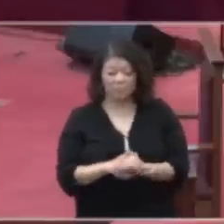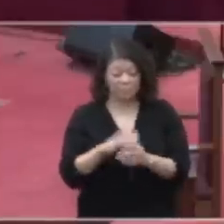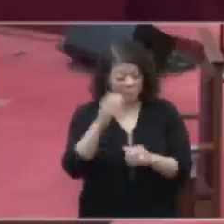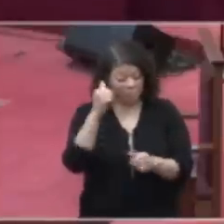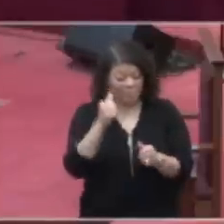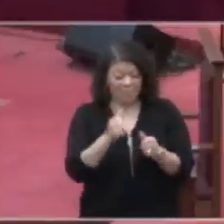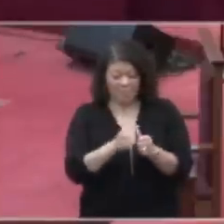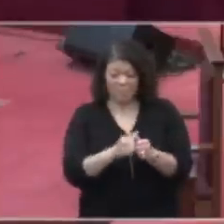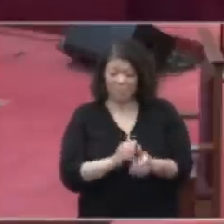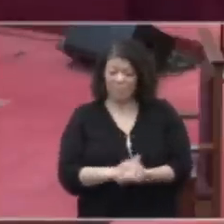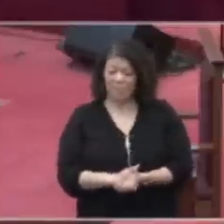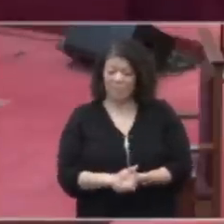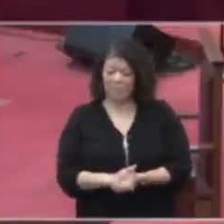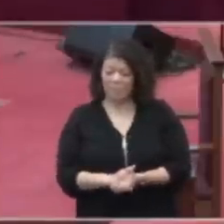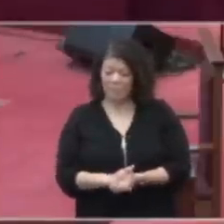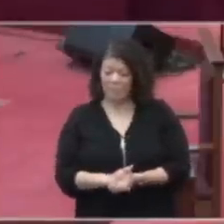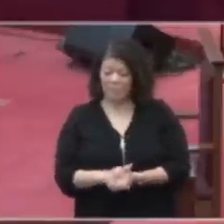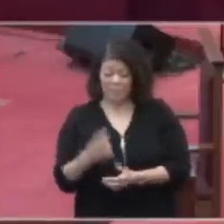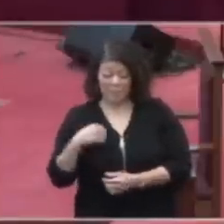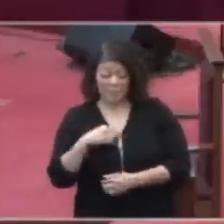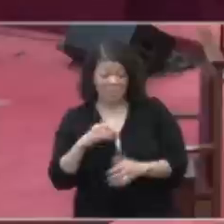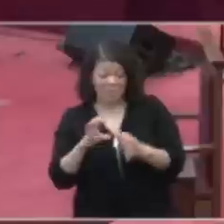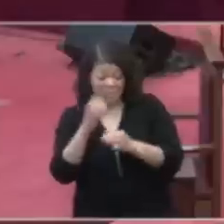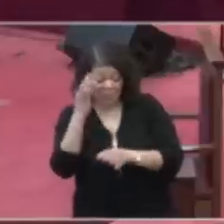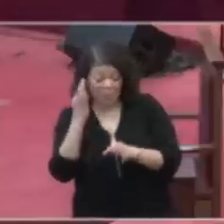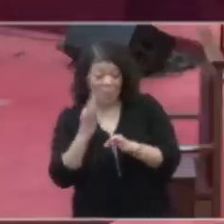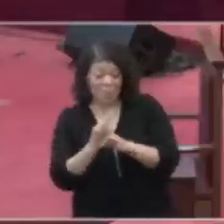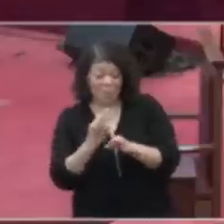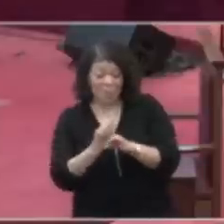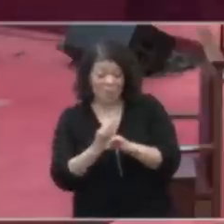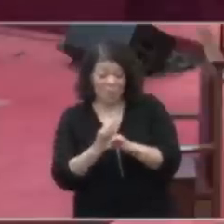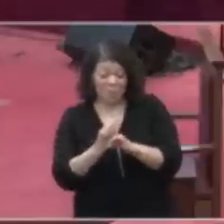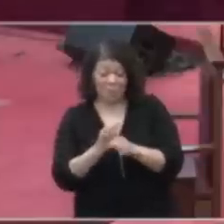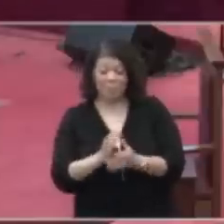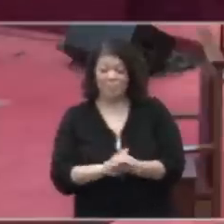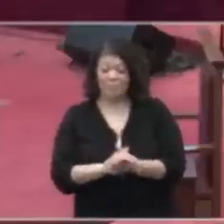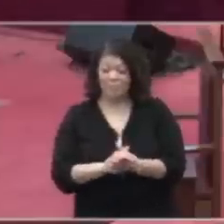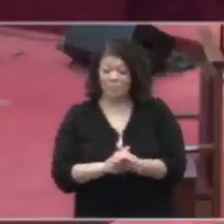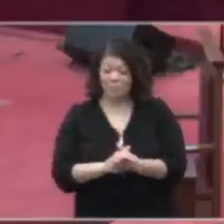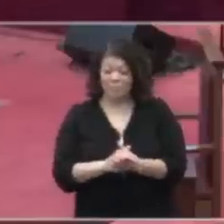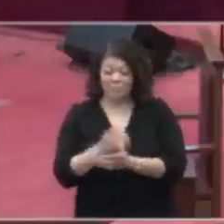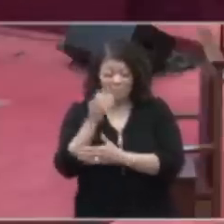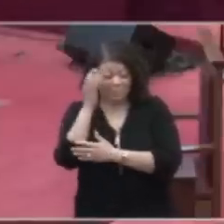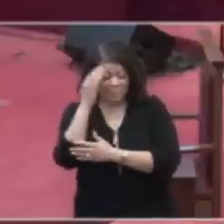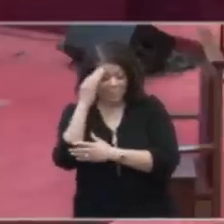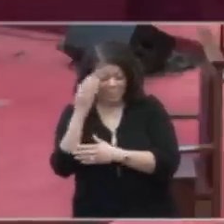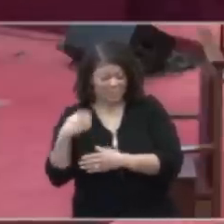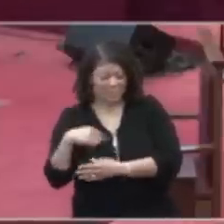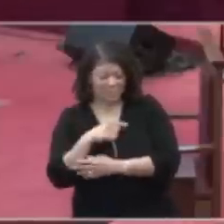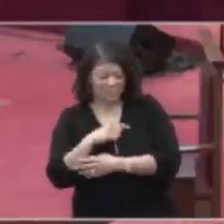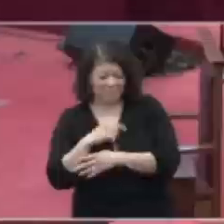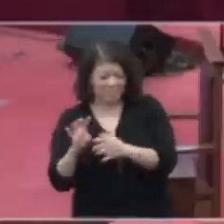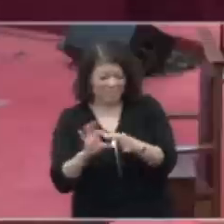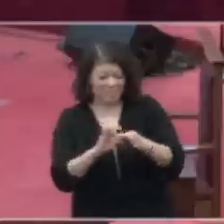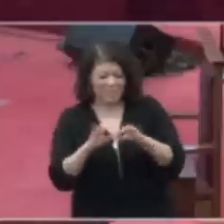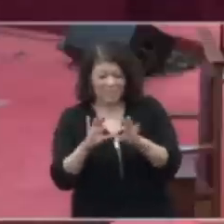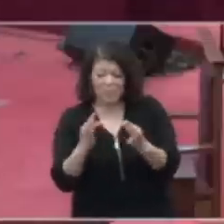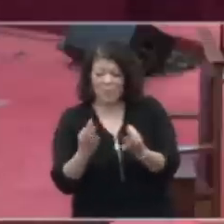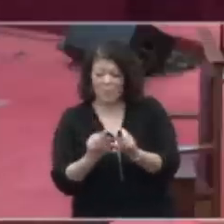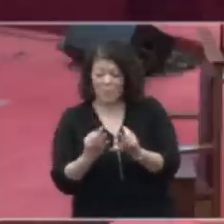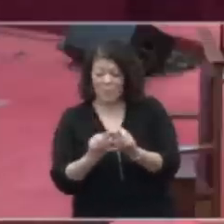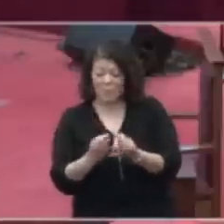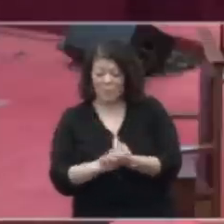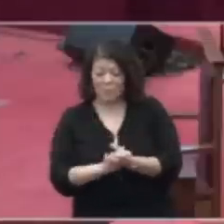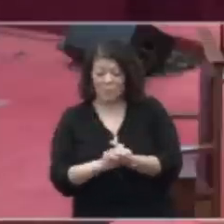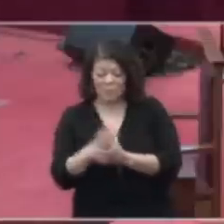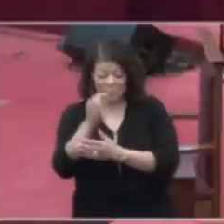because we are people of faith, we know what it means to be in our homeland and among our kinfolk and among our family. And for God to